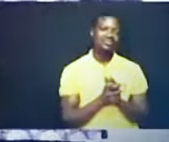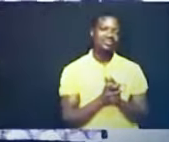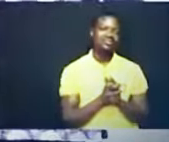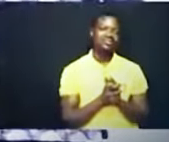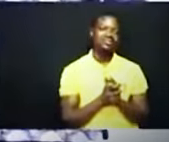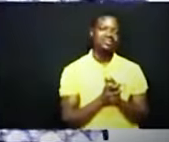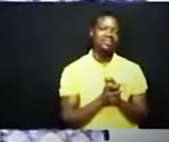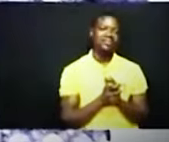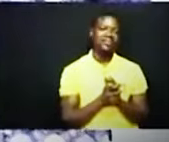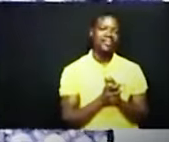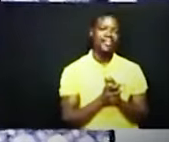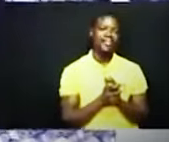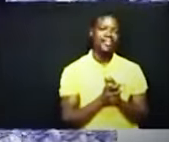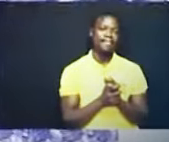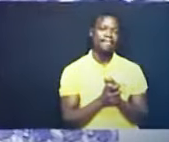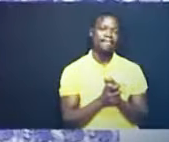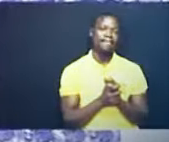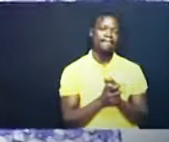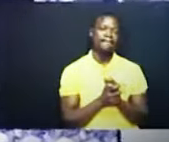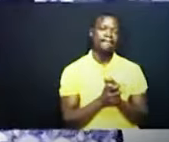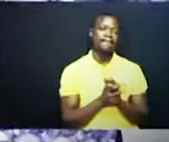ene ebre no aso ana se ebenya sa tumi. This thought was not just limited to the Jews but to the Israelites. The